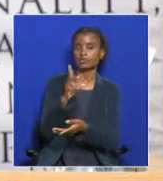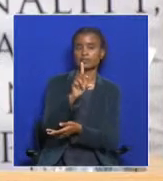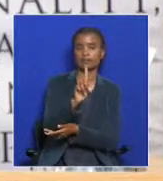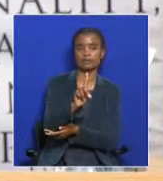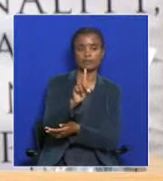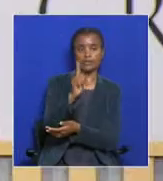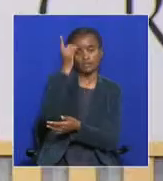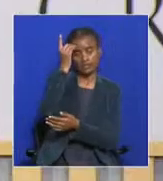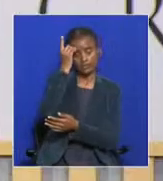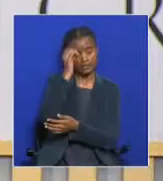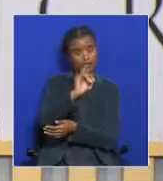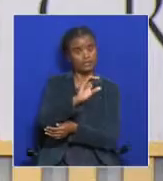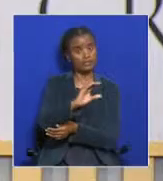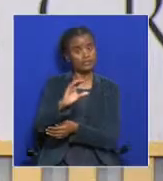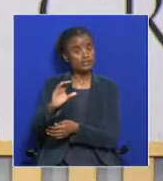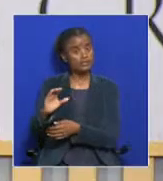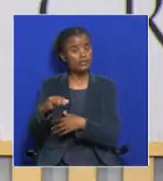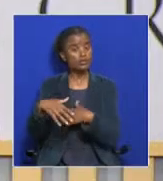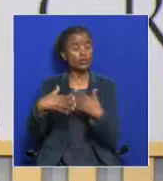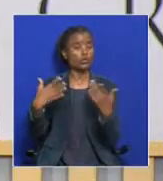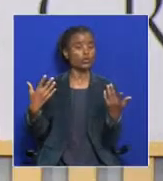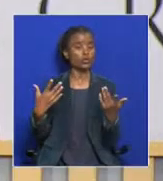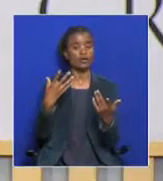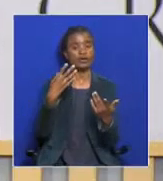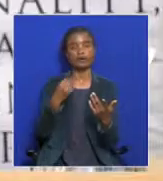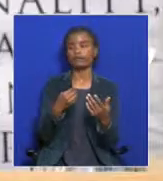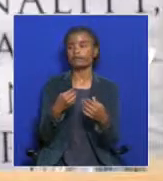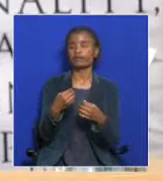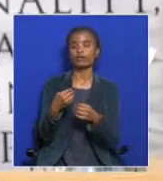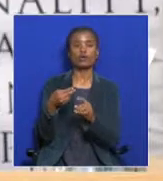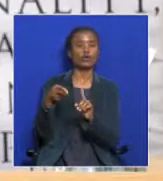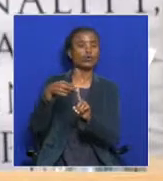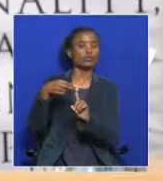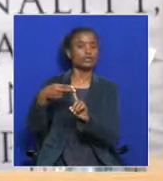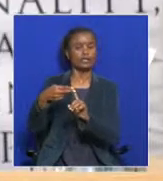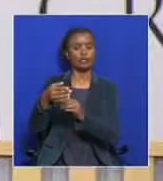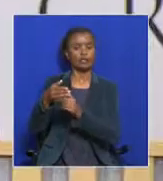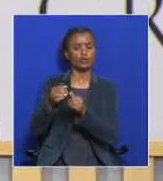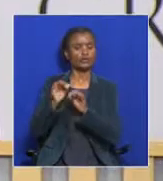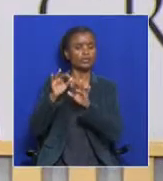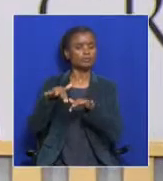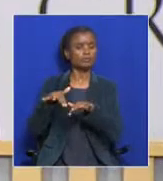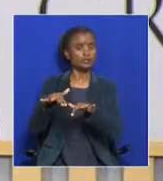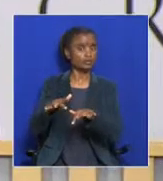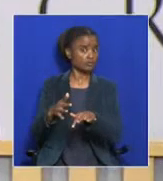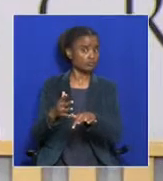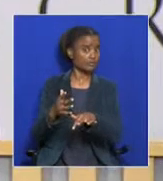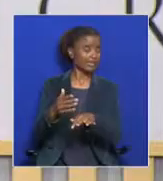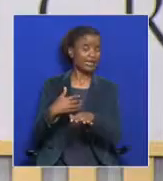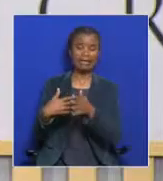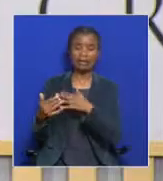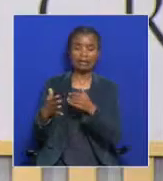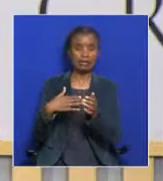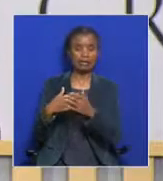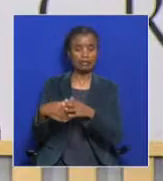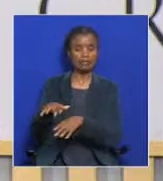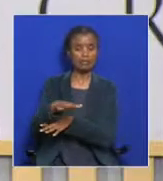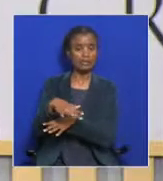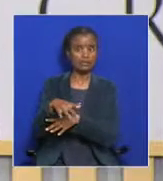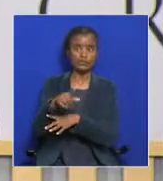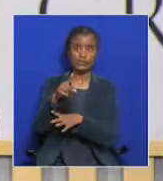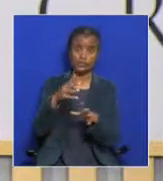some hotel by the beachfront, you would have just simply accepted it. You are not a junior member of the police force, surely,